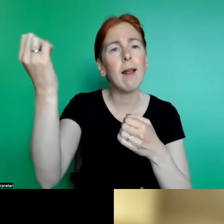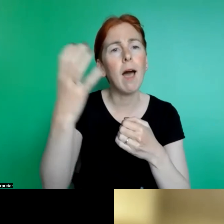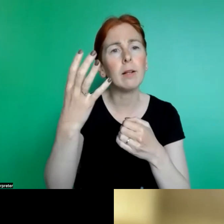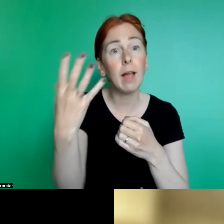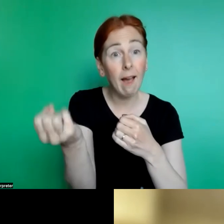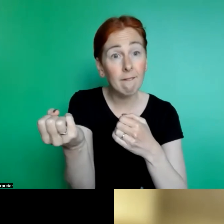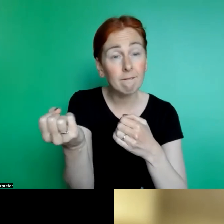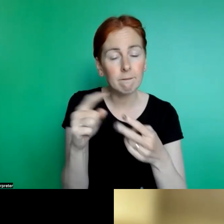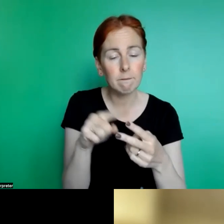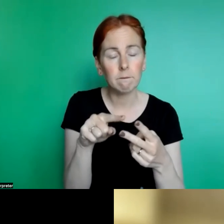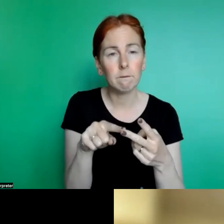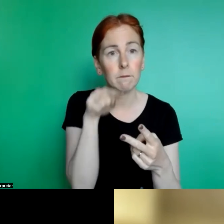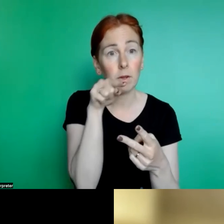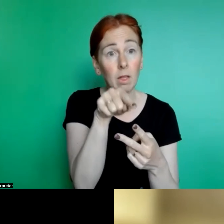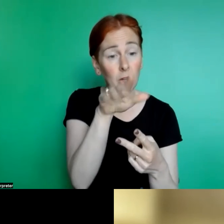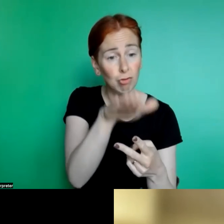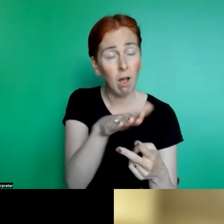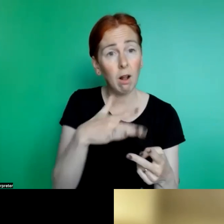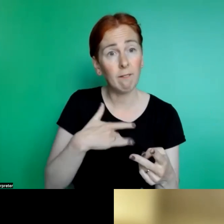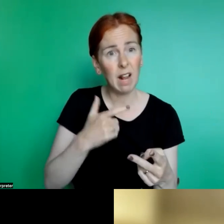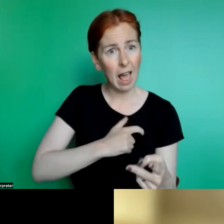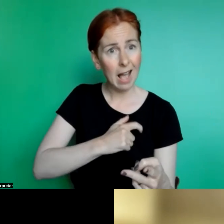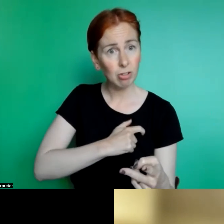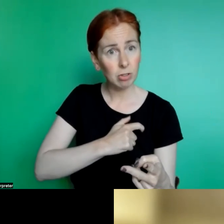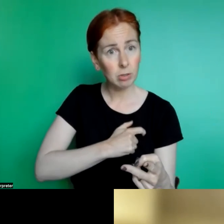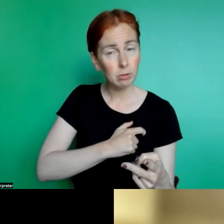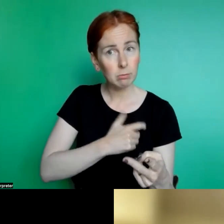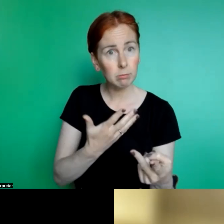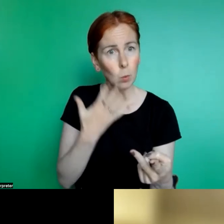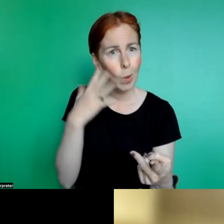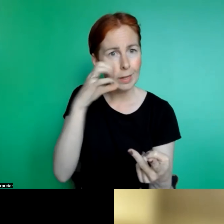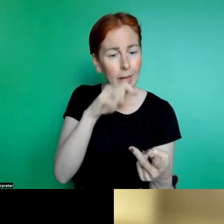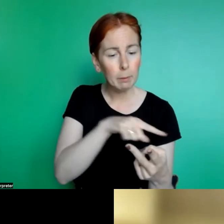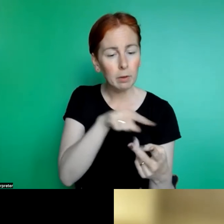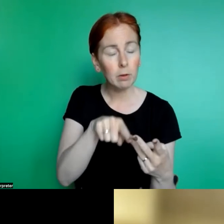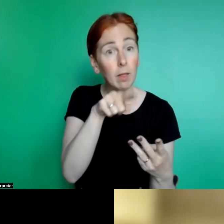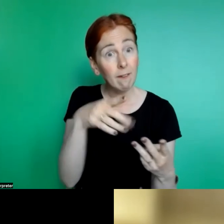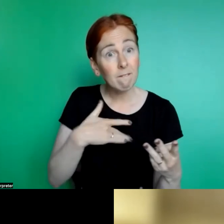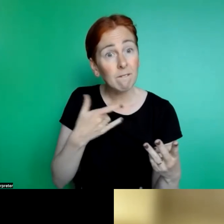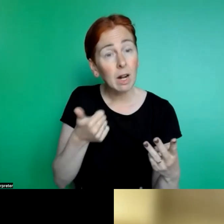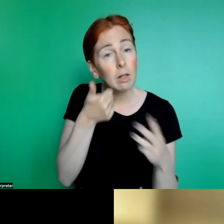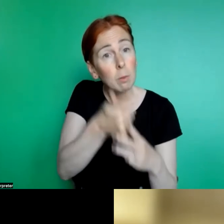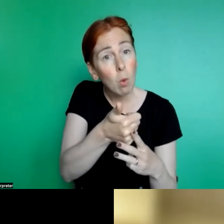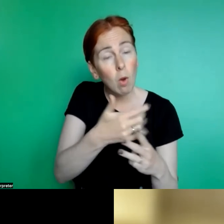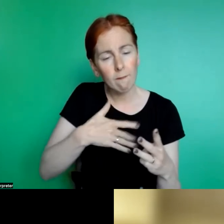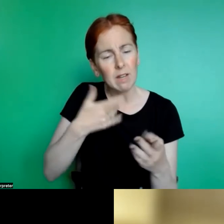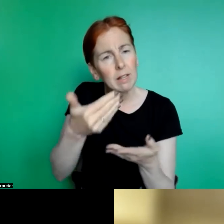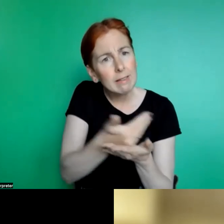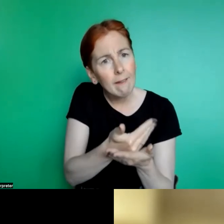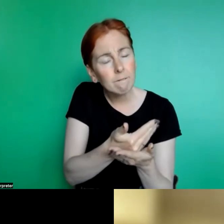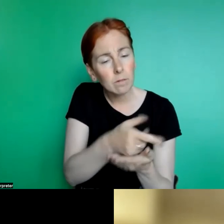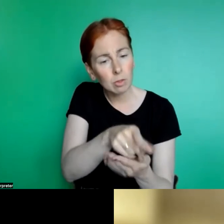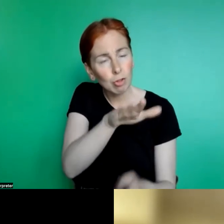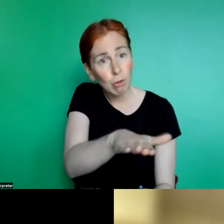Is the child feeling safe and supported? Do they know where the loo is? Can they find their way there in the middle of the night? These are the things